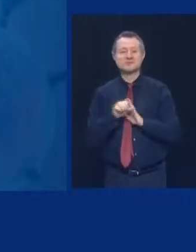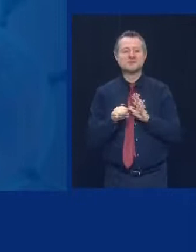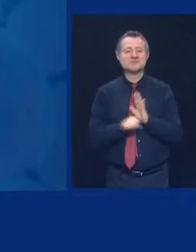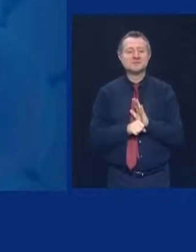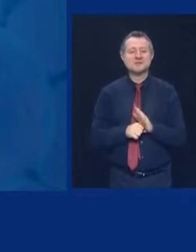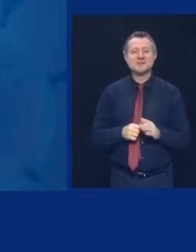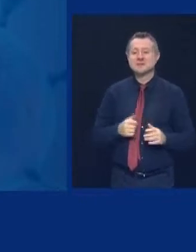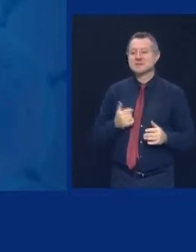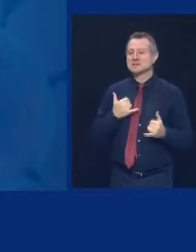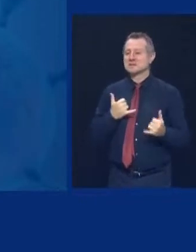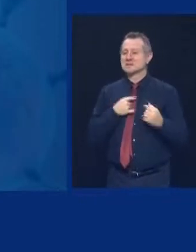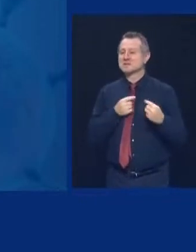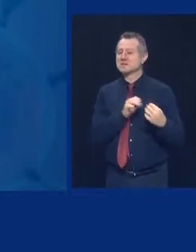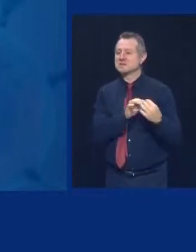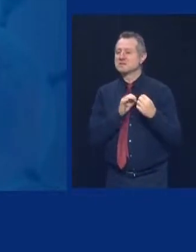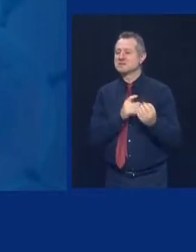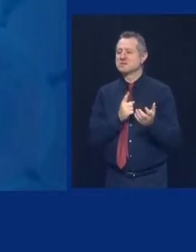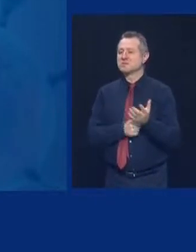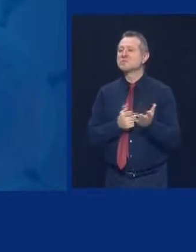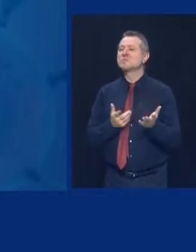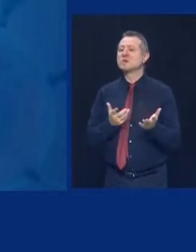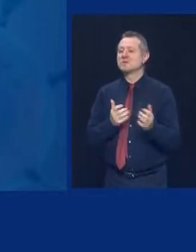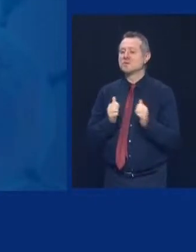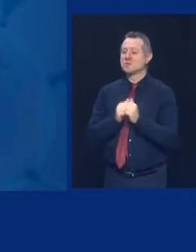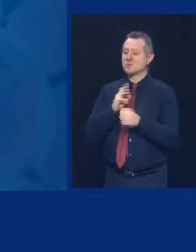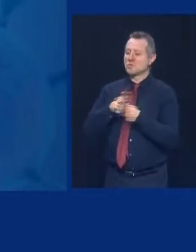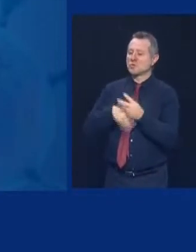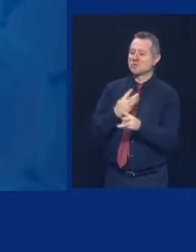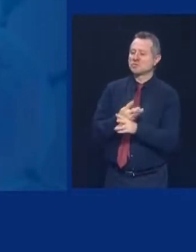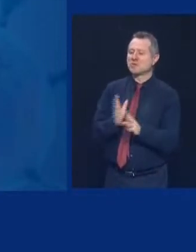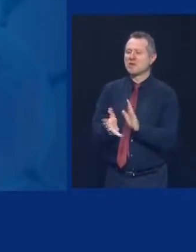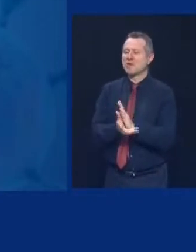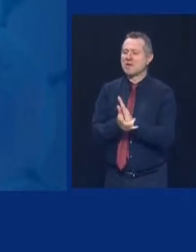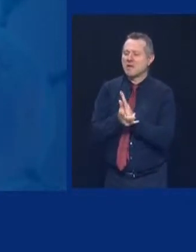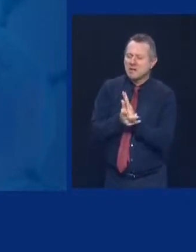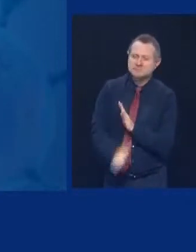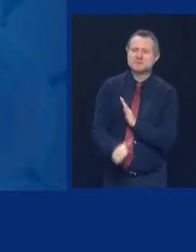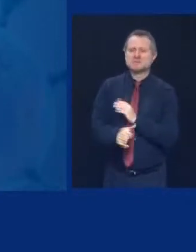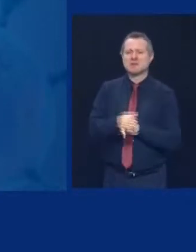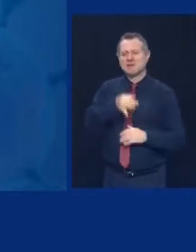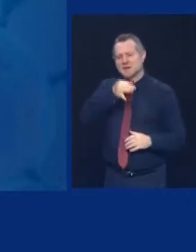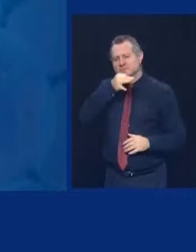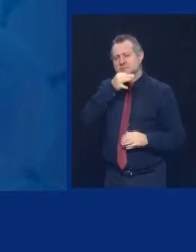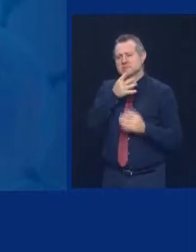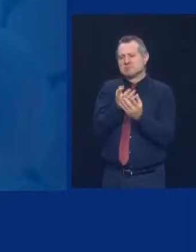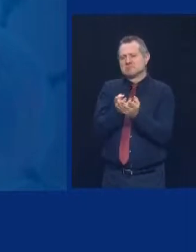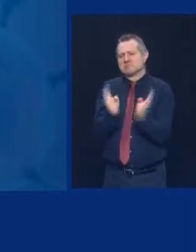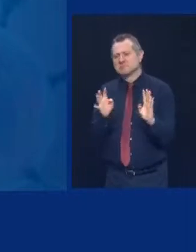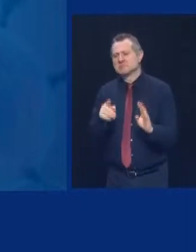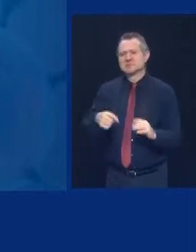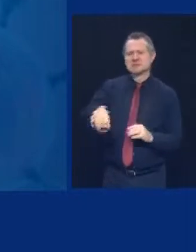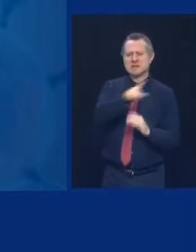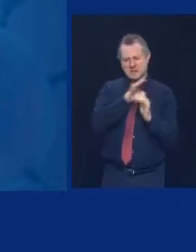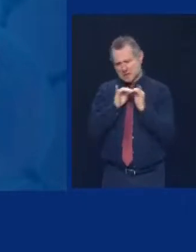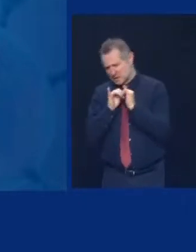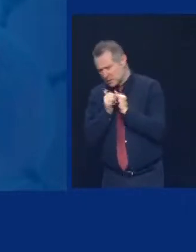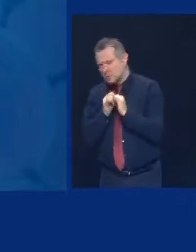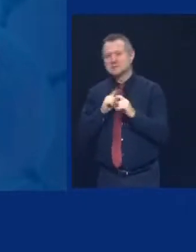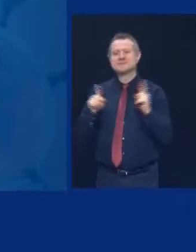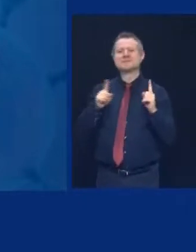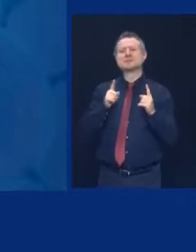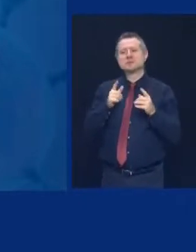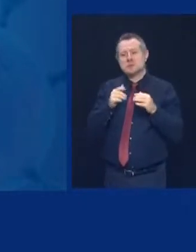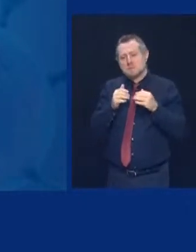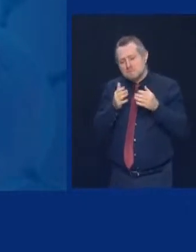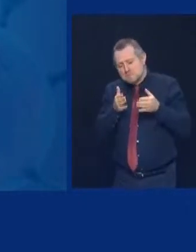global experts to see if there's a different methodology to quarantine. How do you use